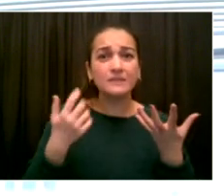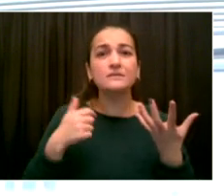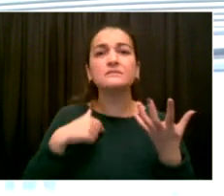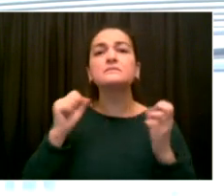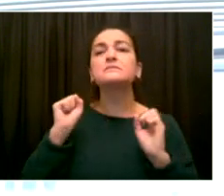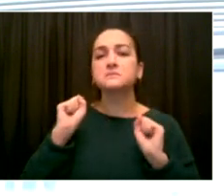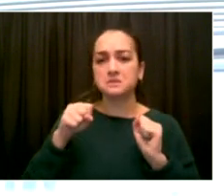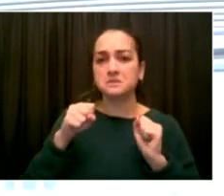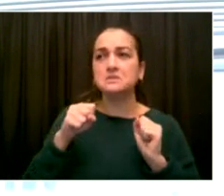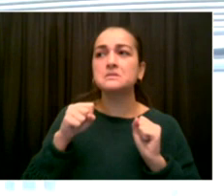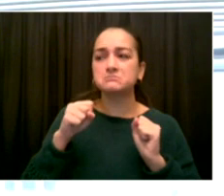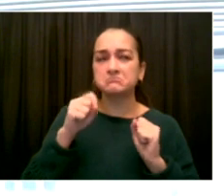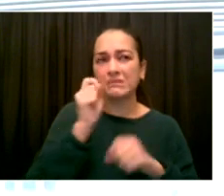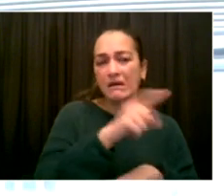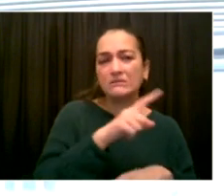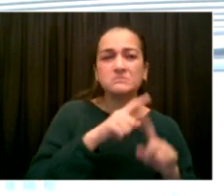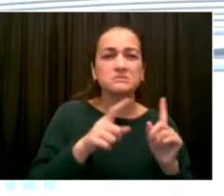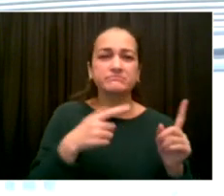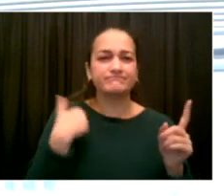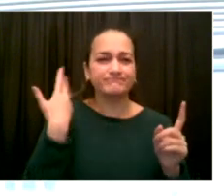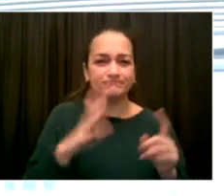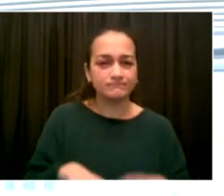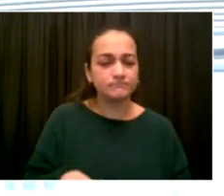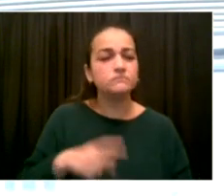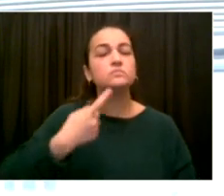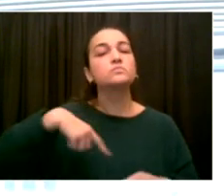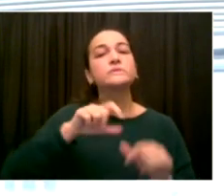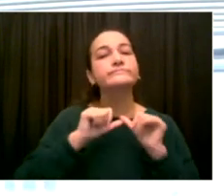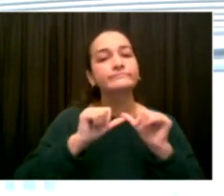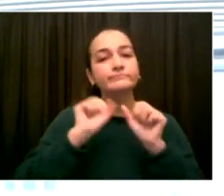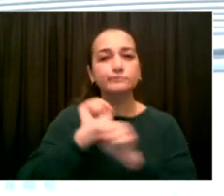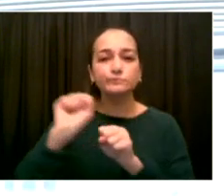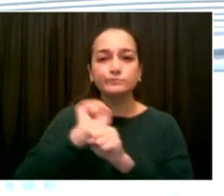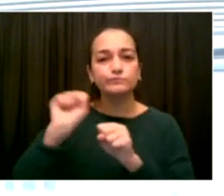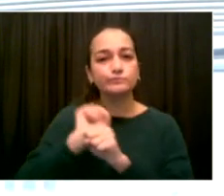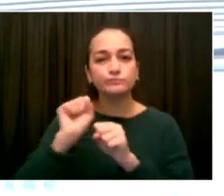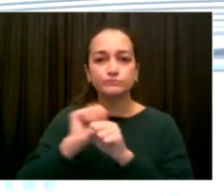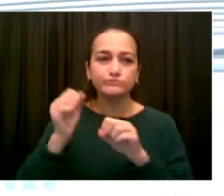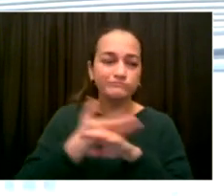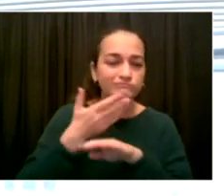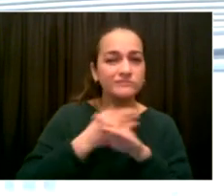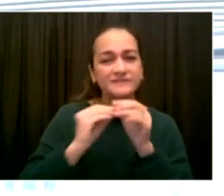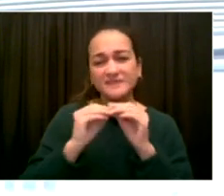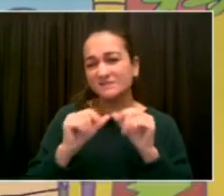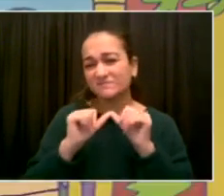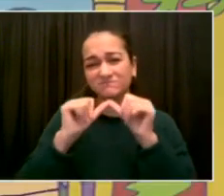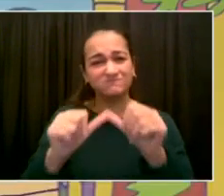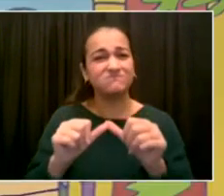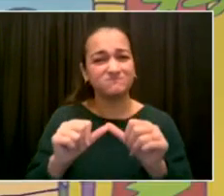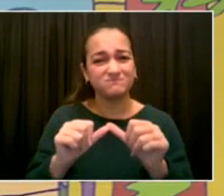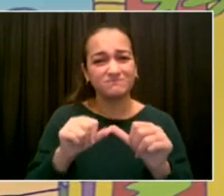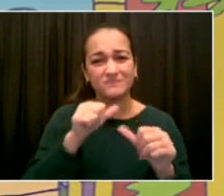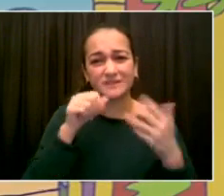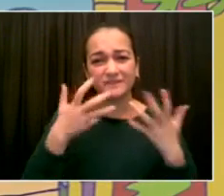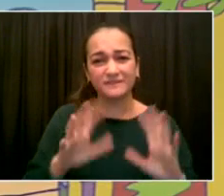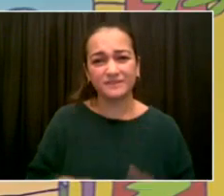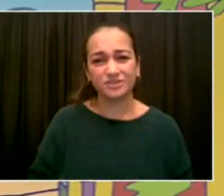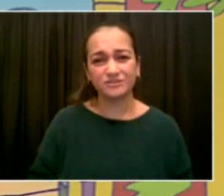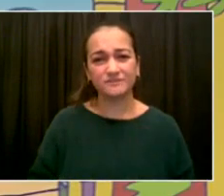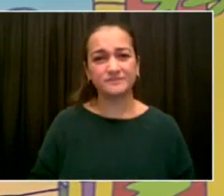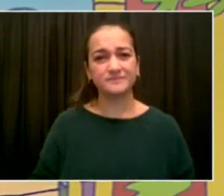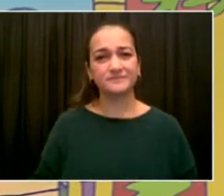years on this, and we'll continue to work on this tirelessly. But I'll follow up on that specific detail. All right, you will get Steve those facts, but I know it's